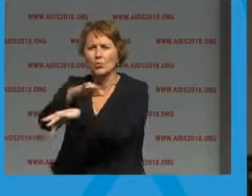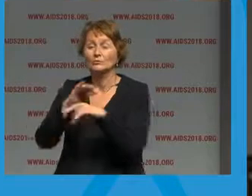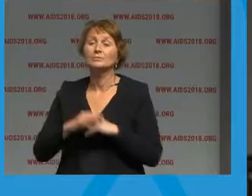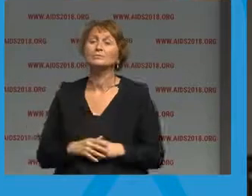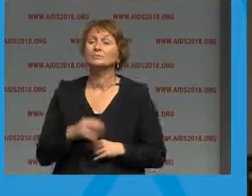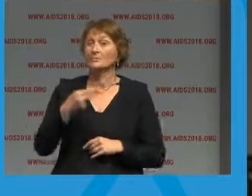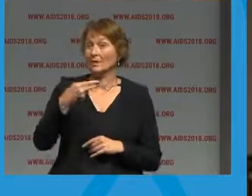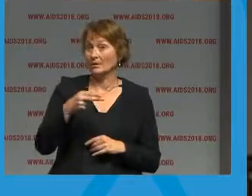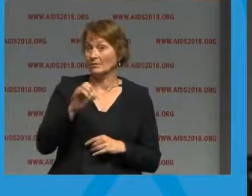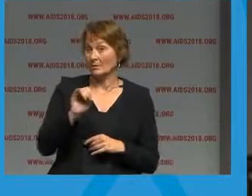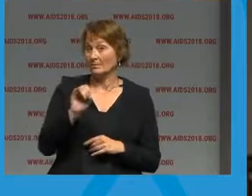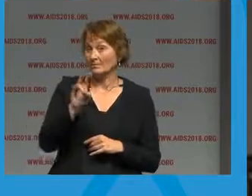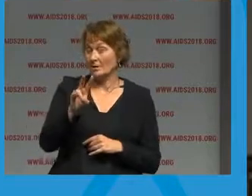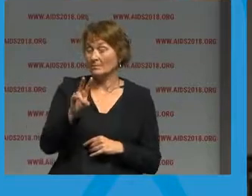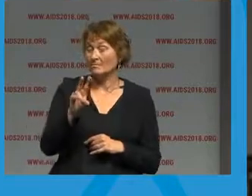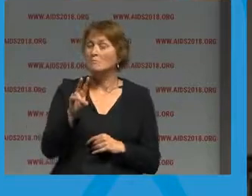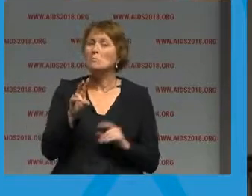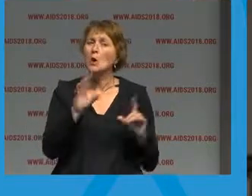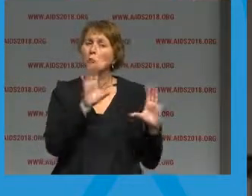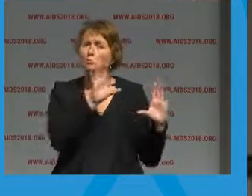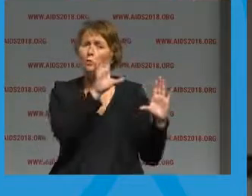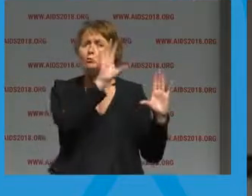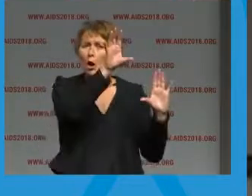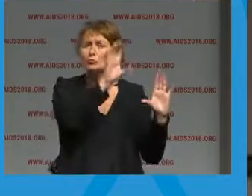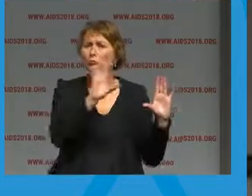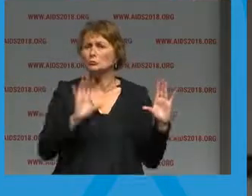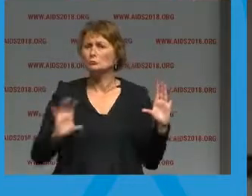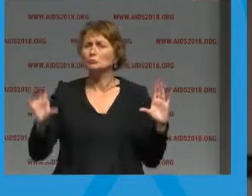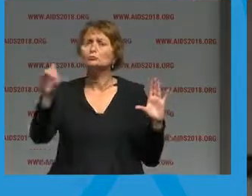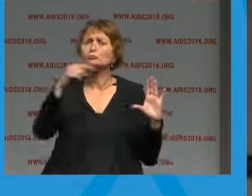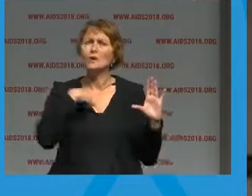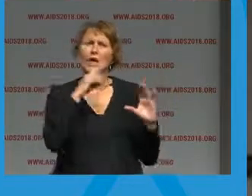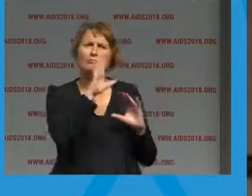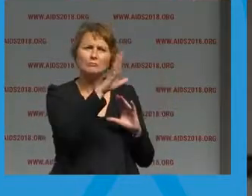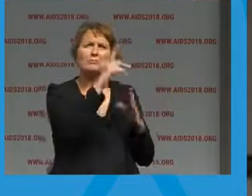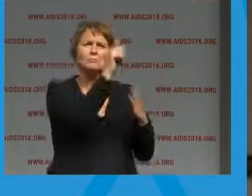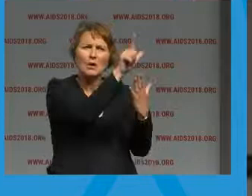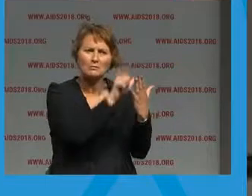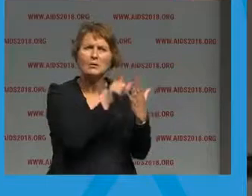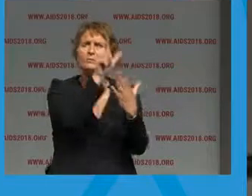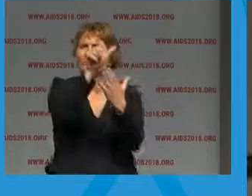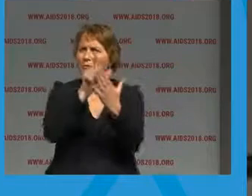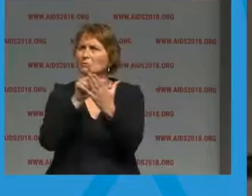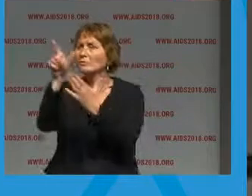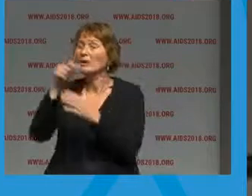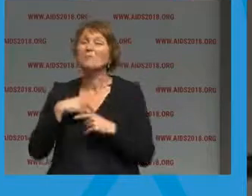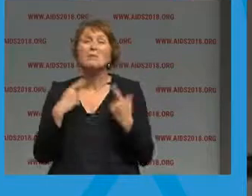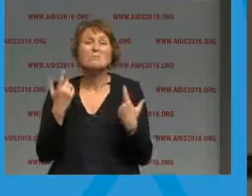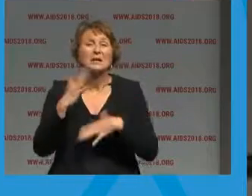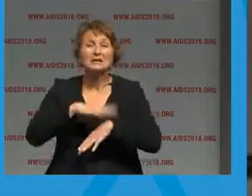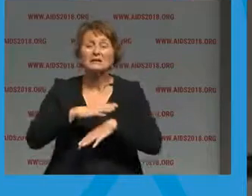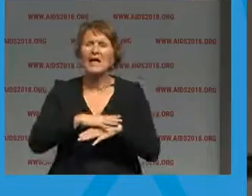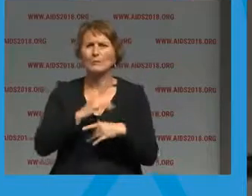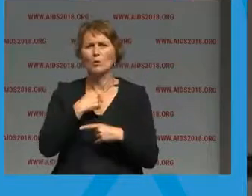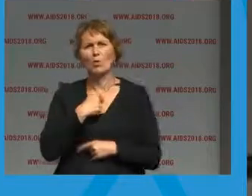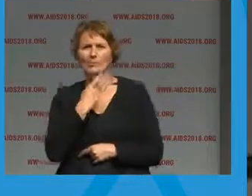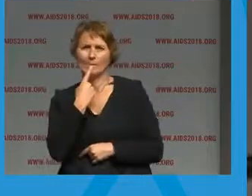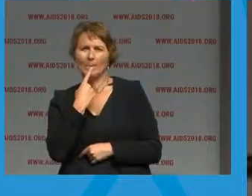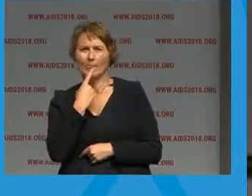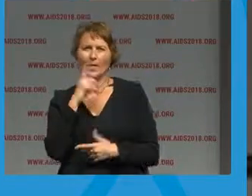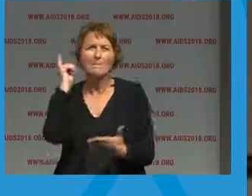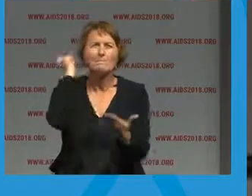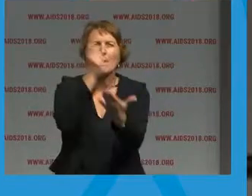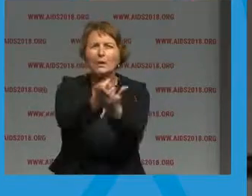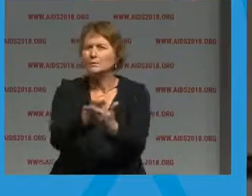there is legislation. Most of it was punitive and had to be undone with forward-thinking people like Congresswoman Lee. On